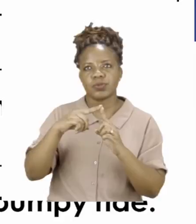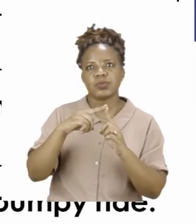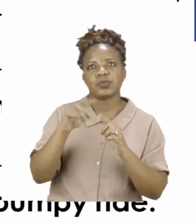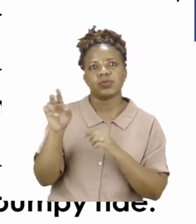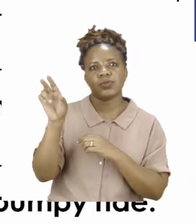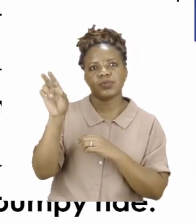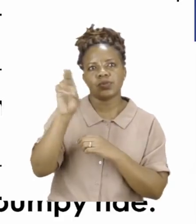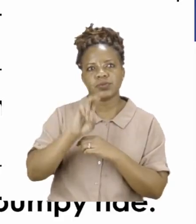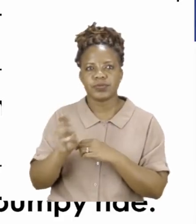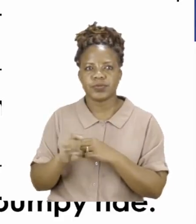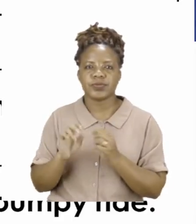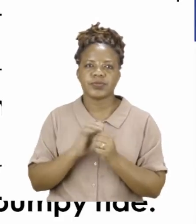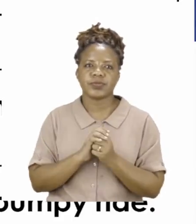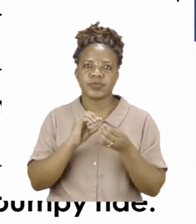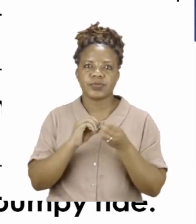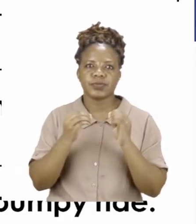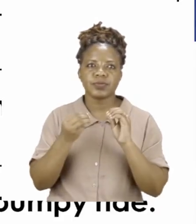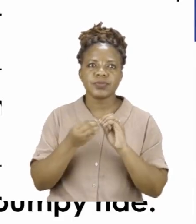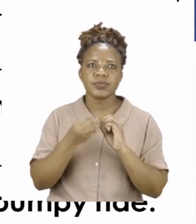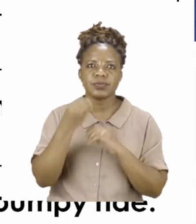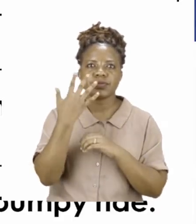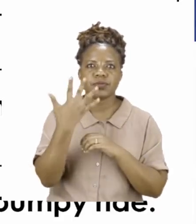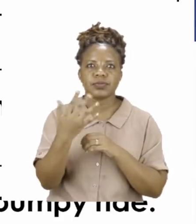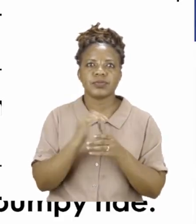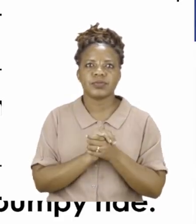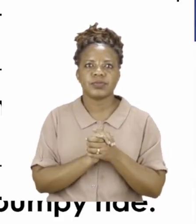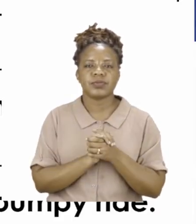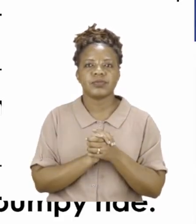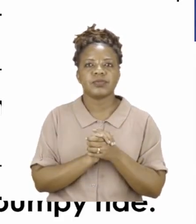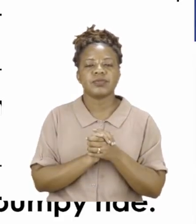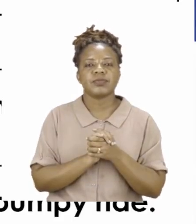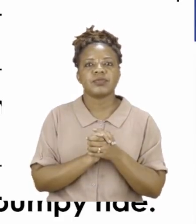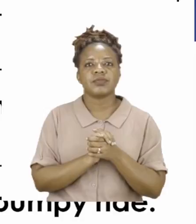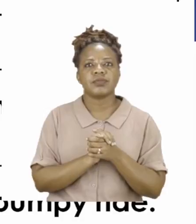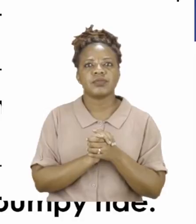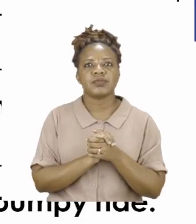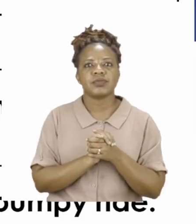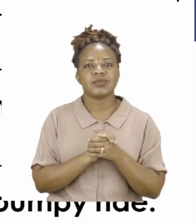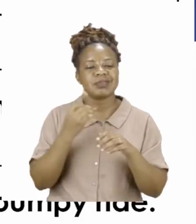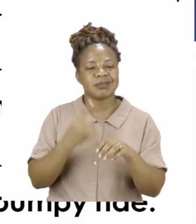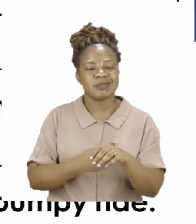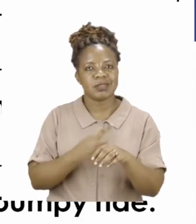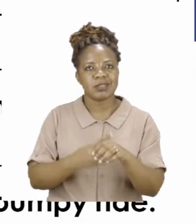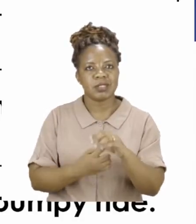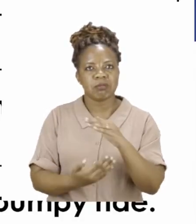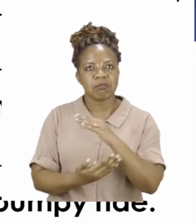And number 5 says, how do you go to school every morning?